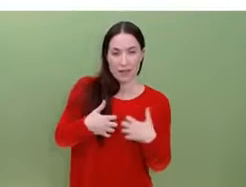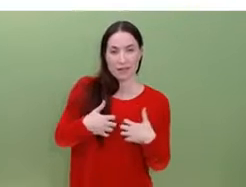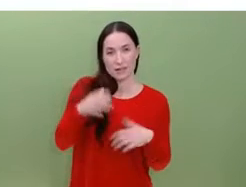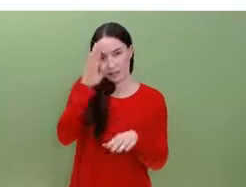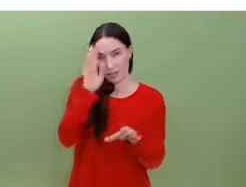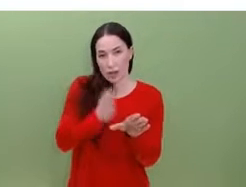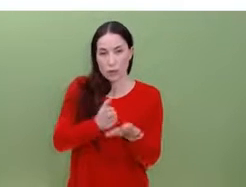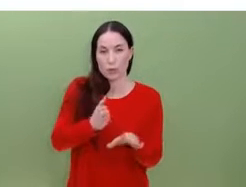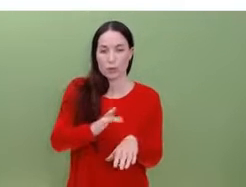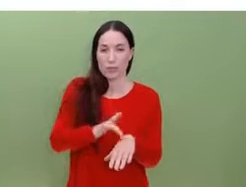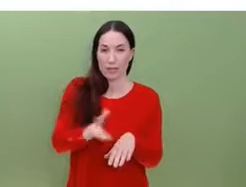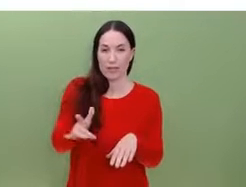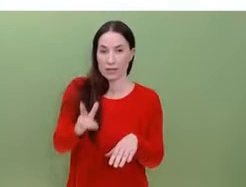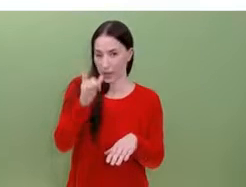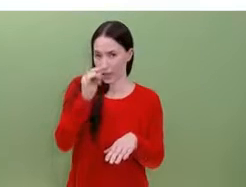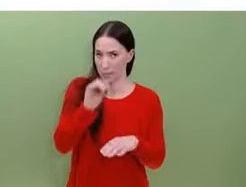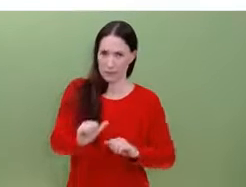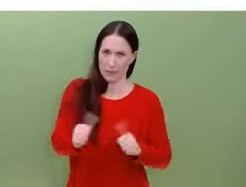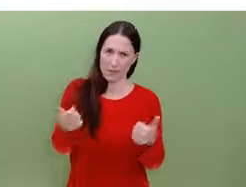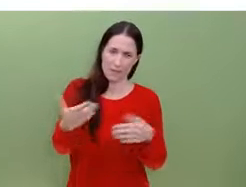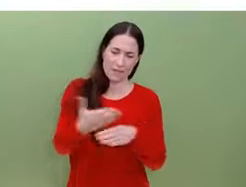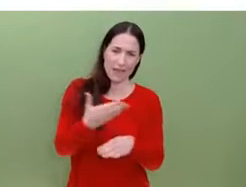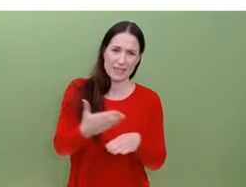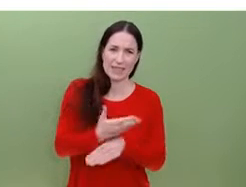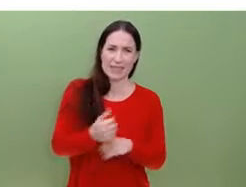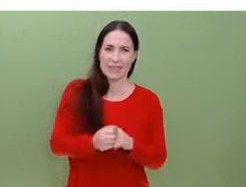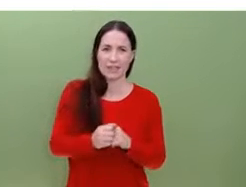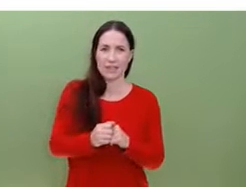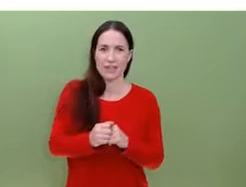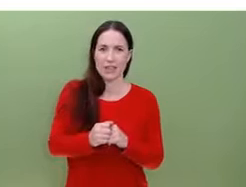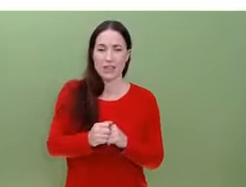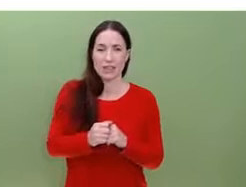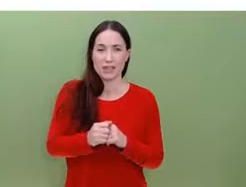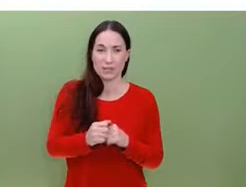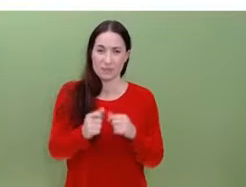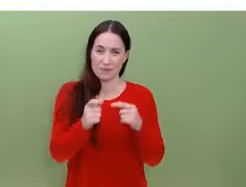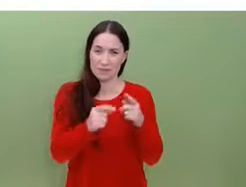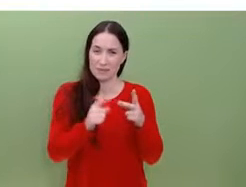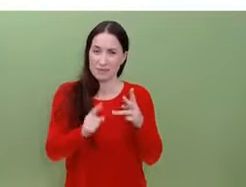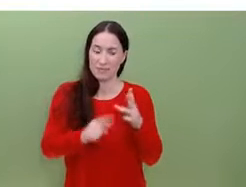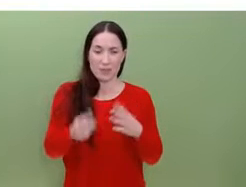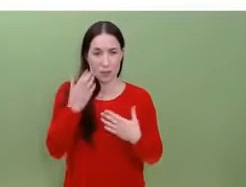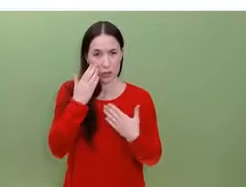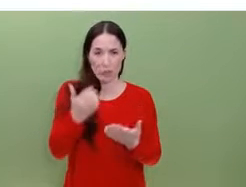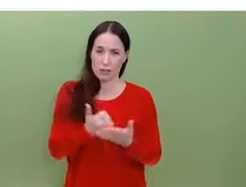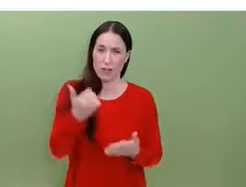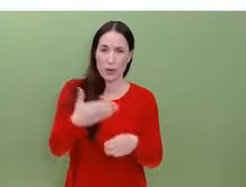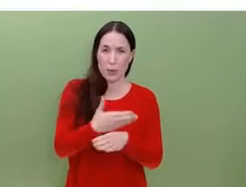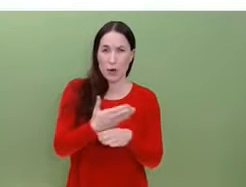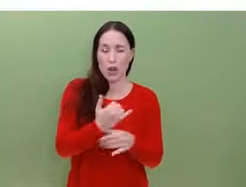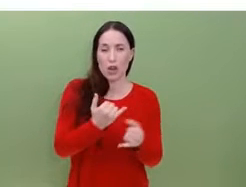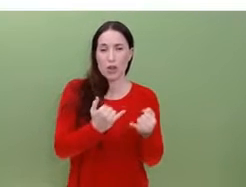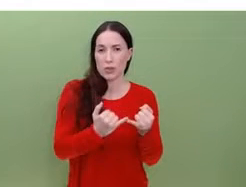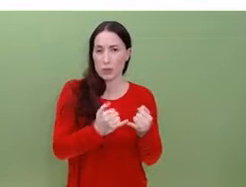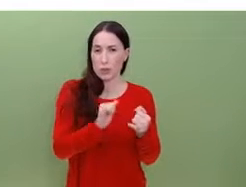little illustration there of how the great work that Susan and her team, the great work they're doing is being adapted